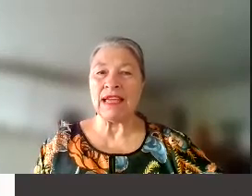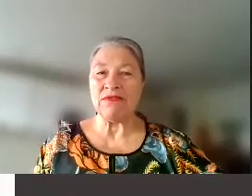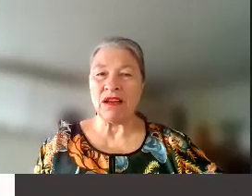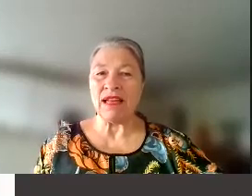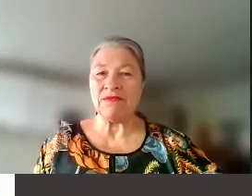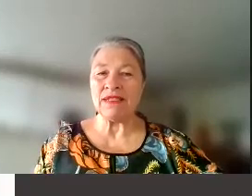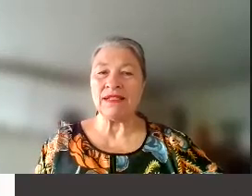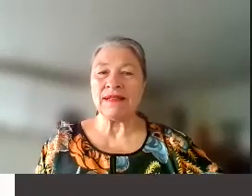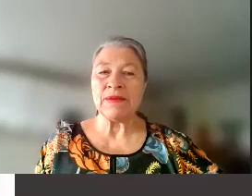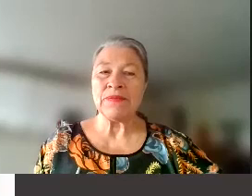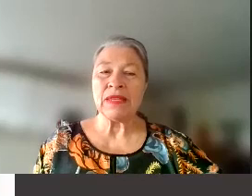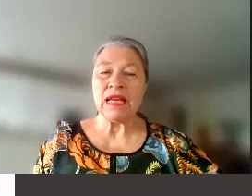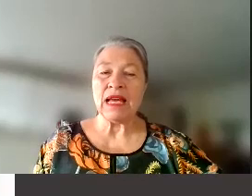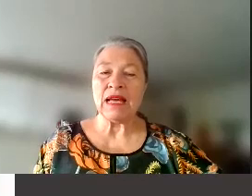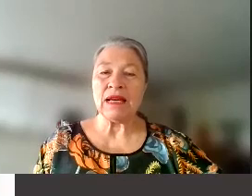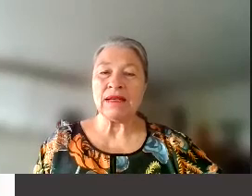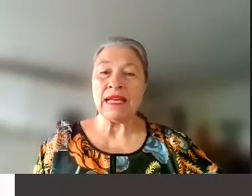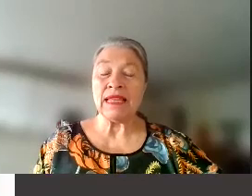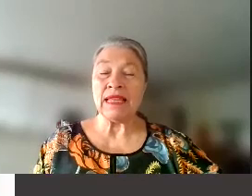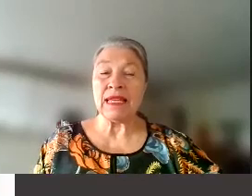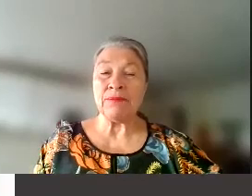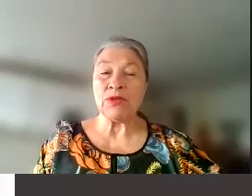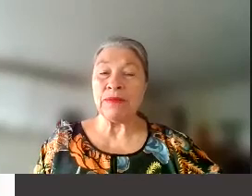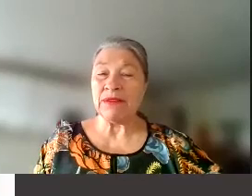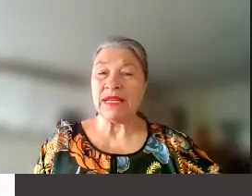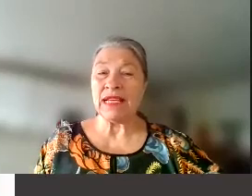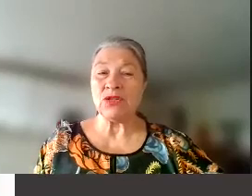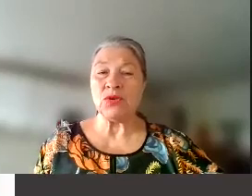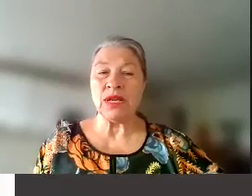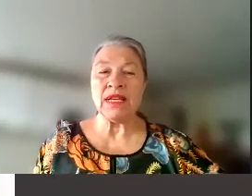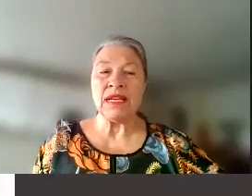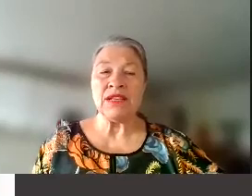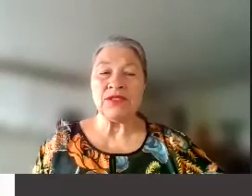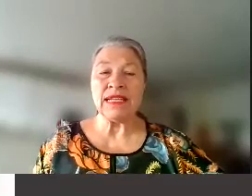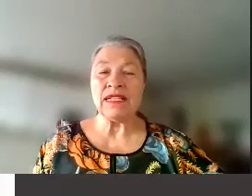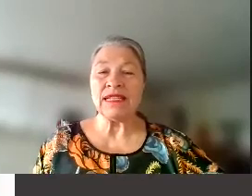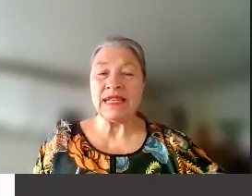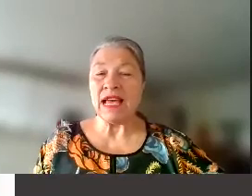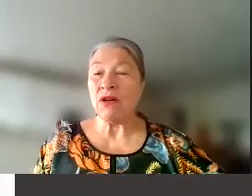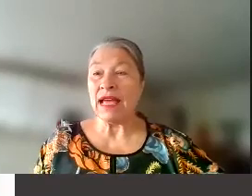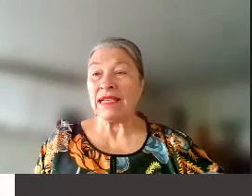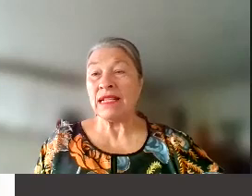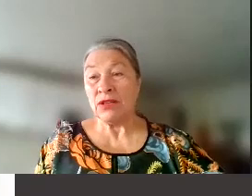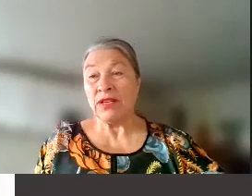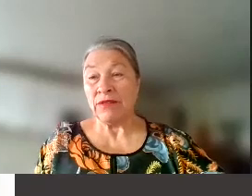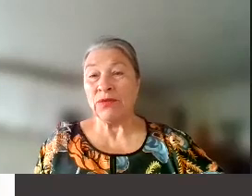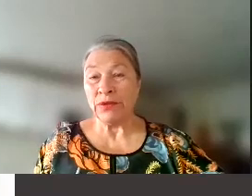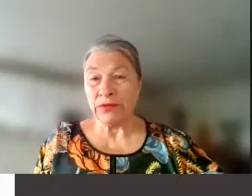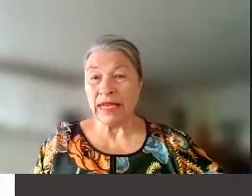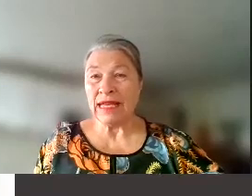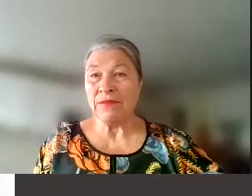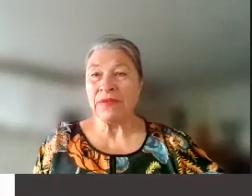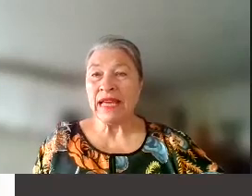home, save lives. In the bottom left-hand corner, New Zealand is now at alert